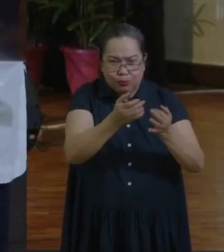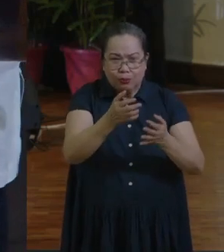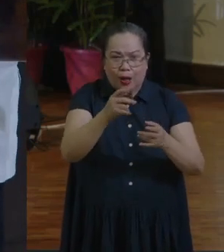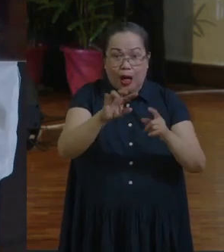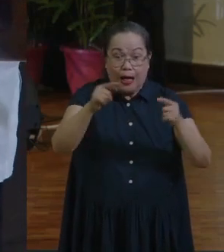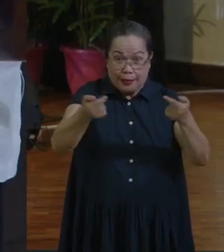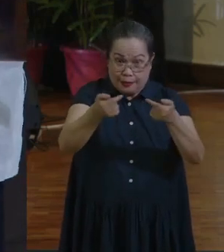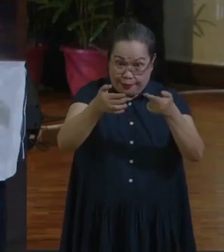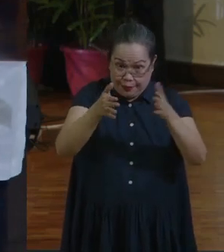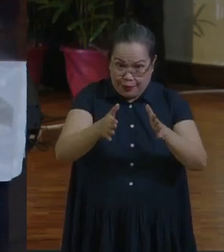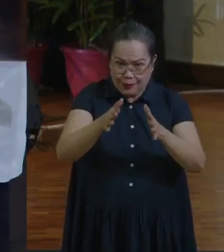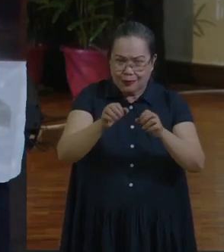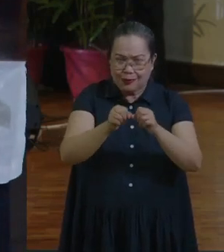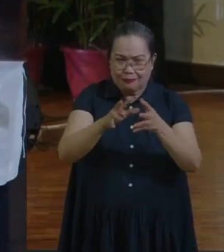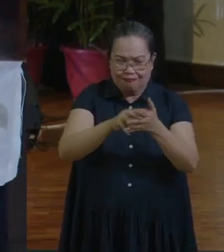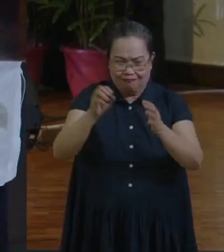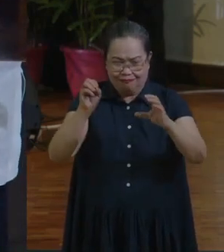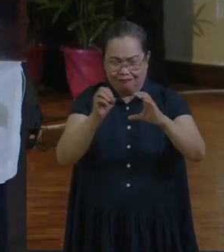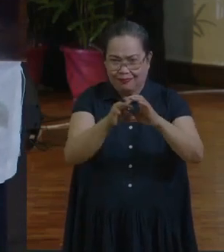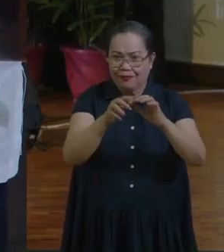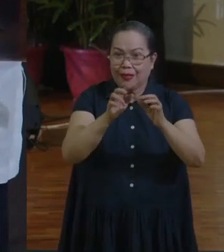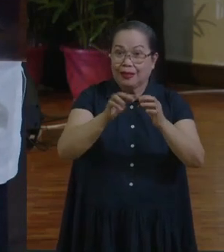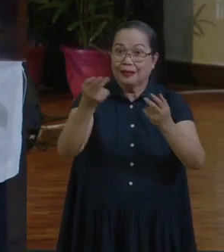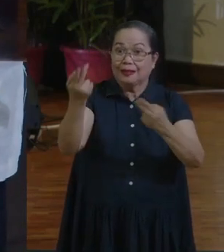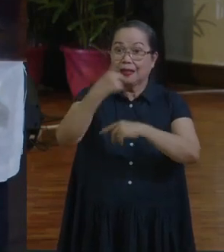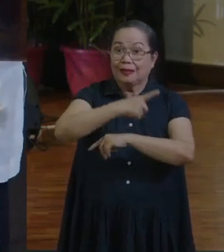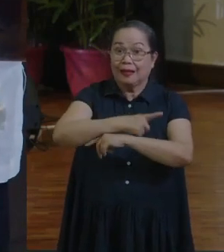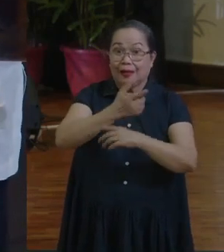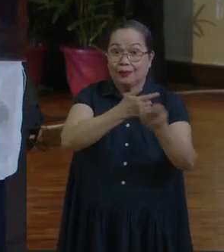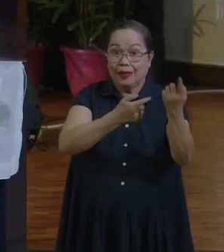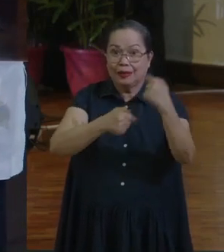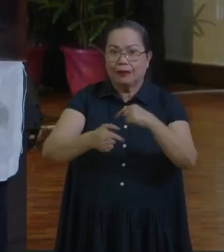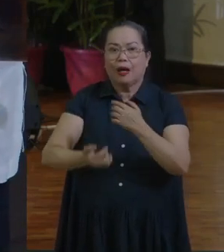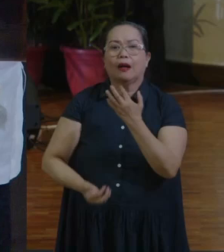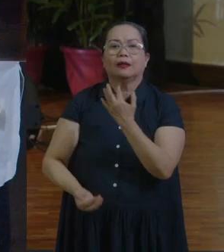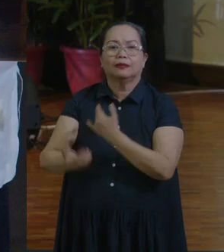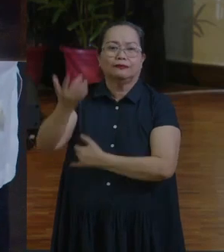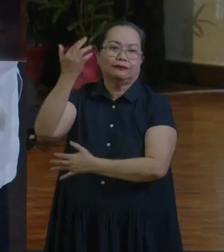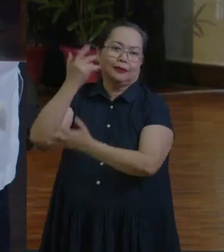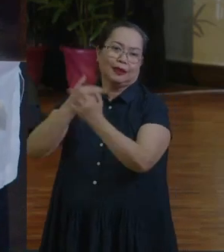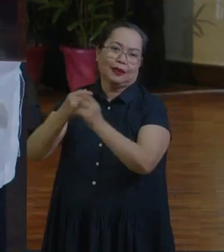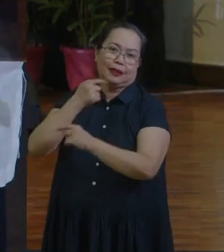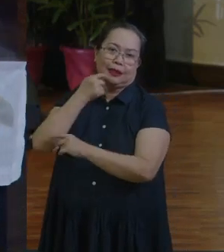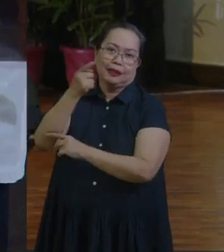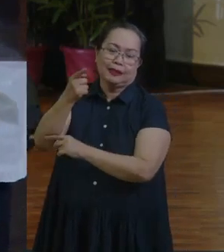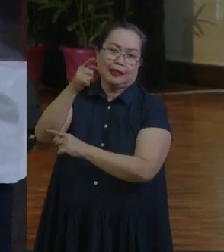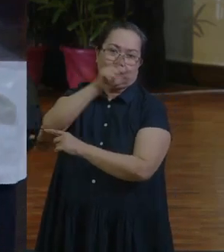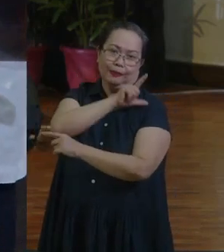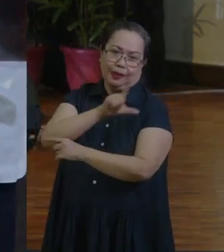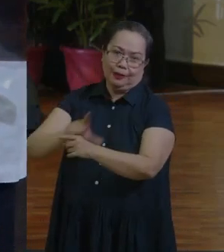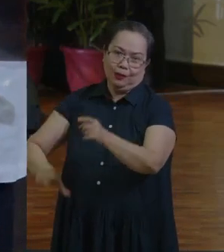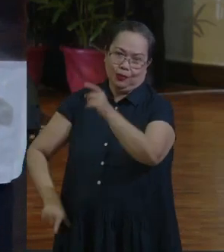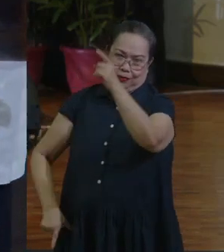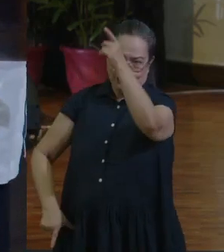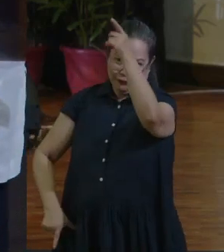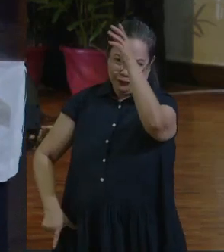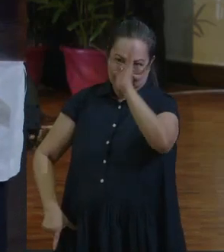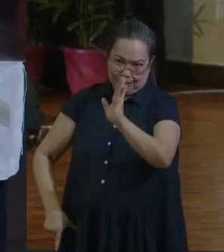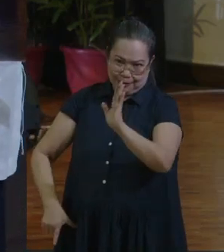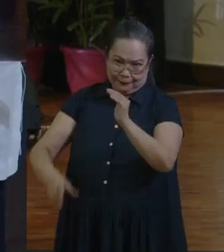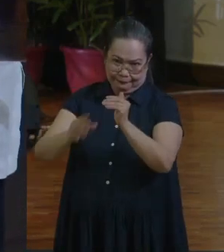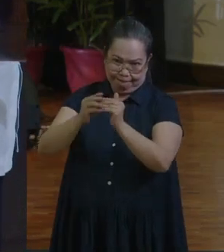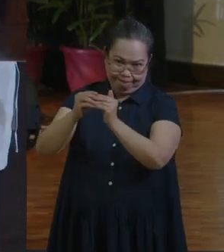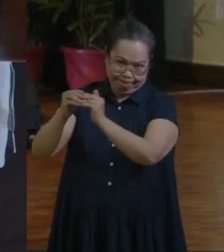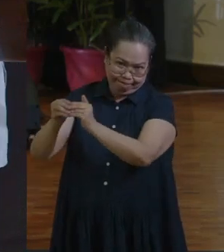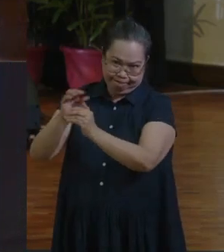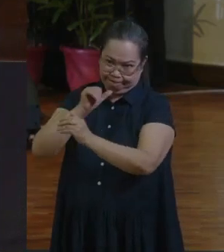be stubble. The day that is coming shall set them ablaze, says the Lord of hosts, so that it will leave them